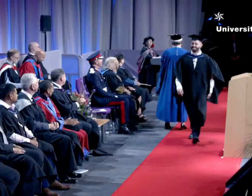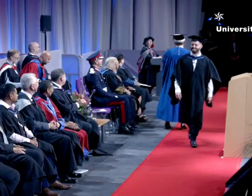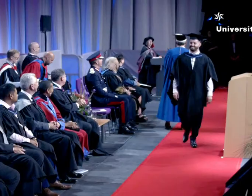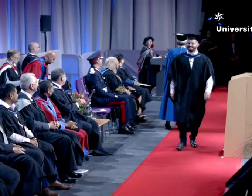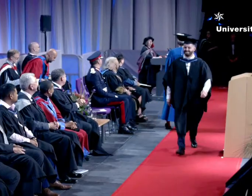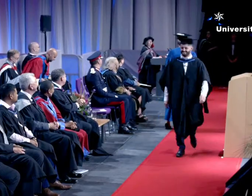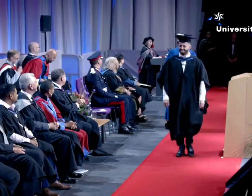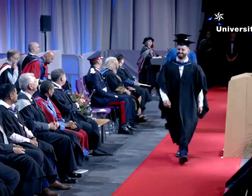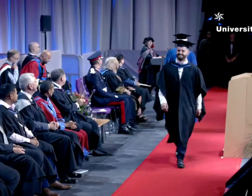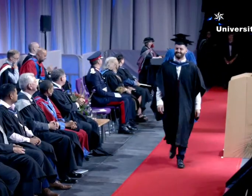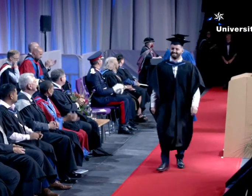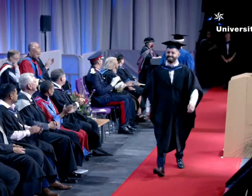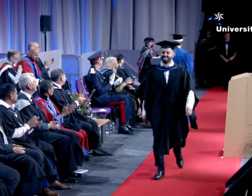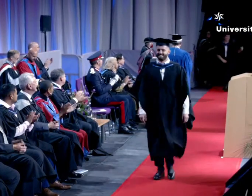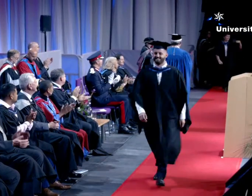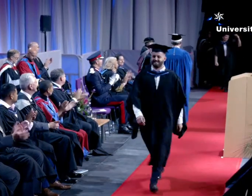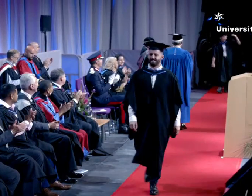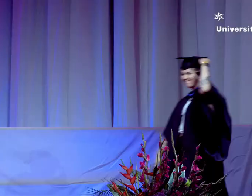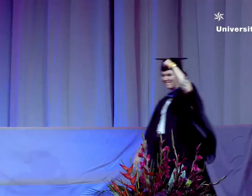Samantha Hall.